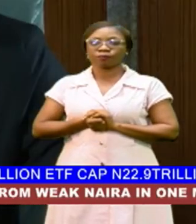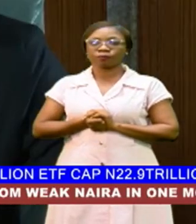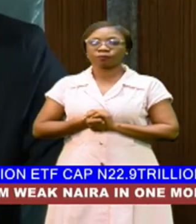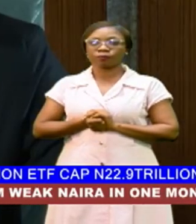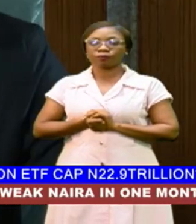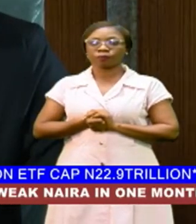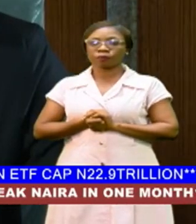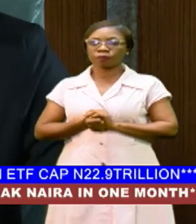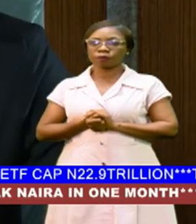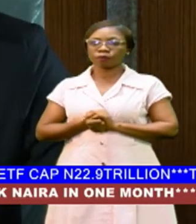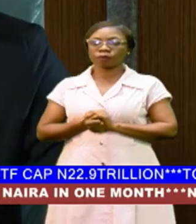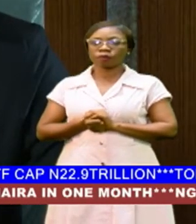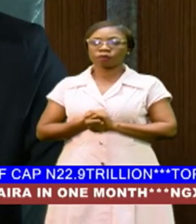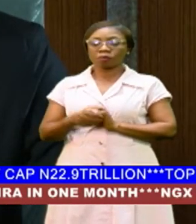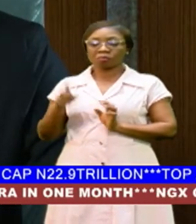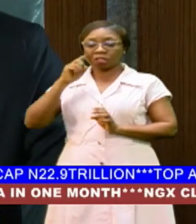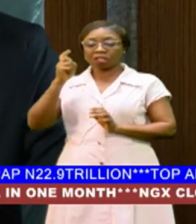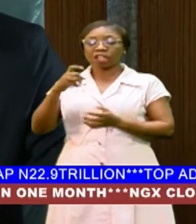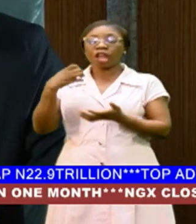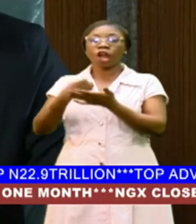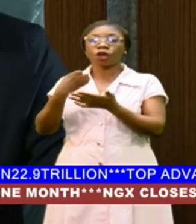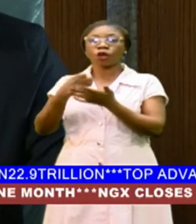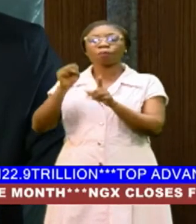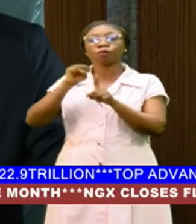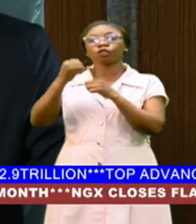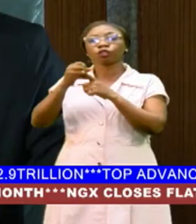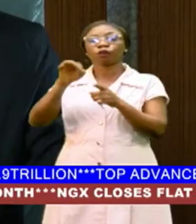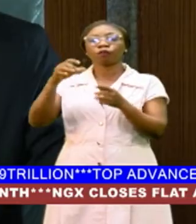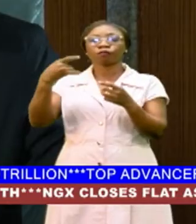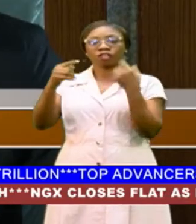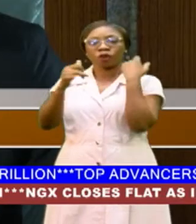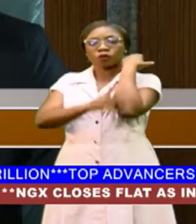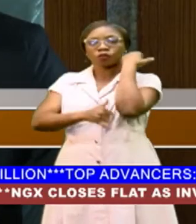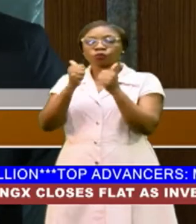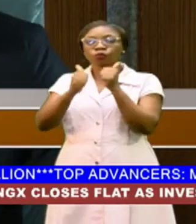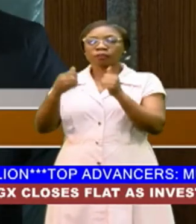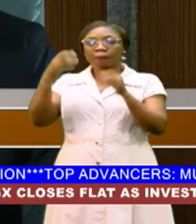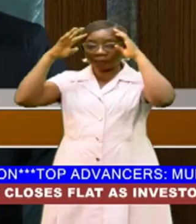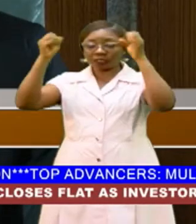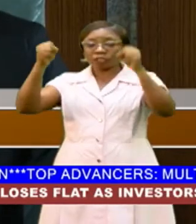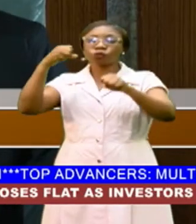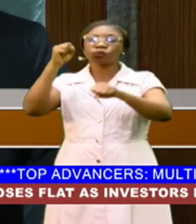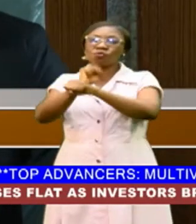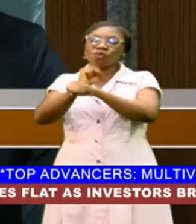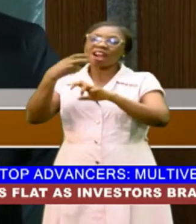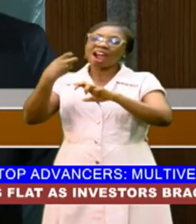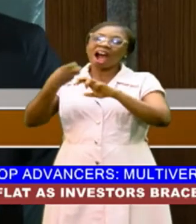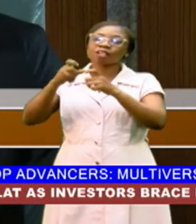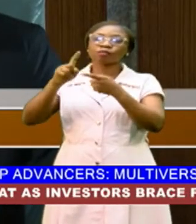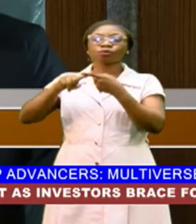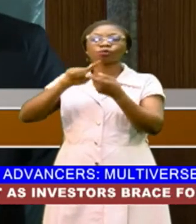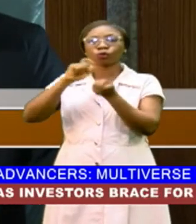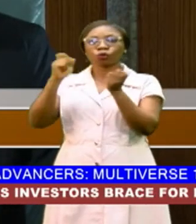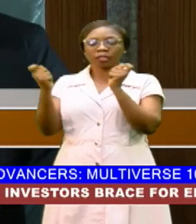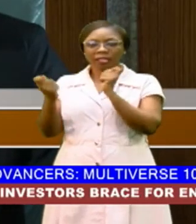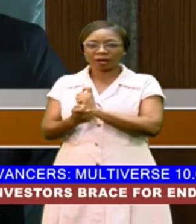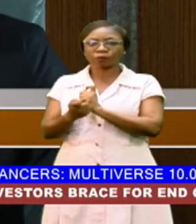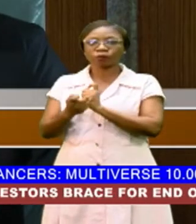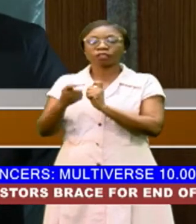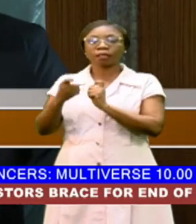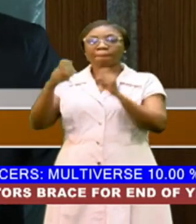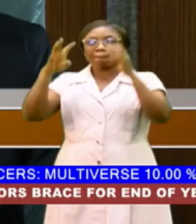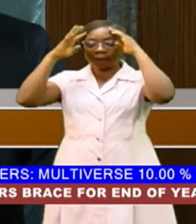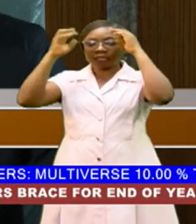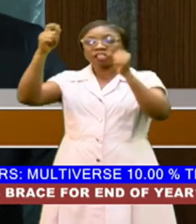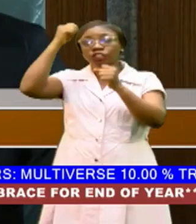Recognition of the economic situation of the country, which the president is working hard to turn around. President